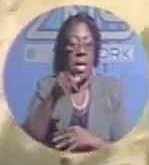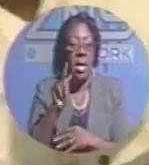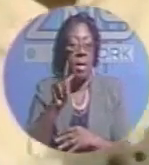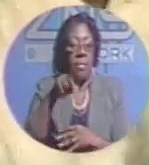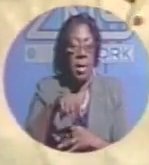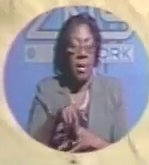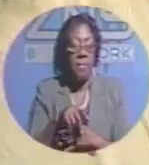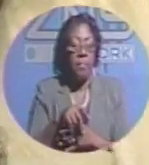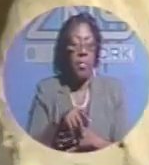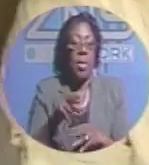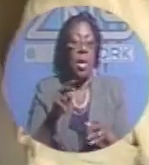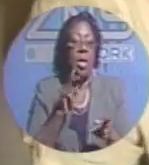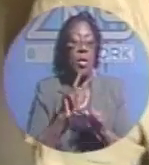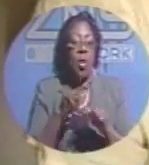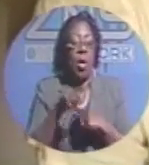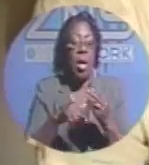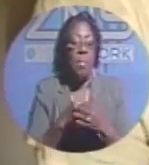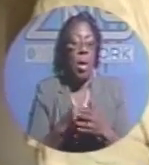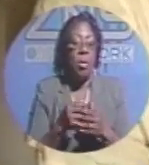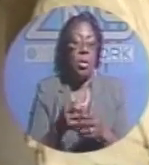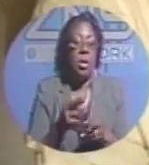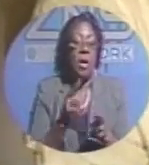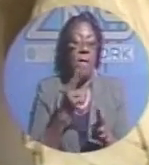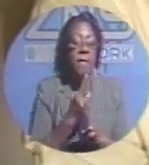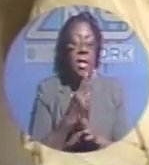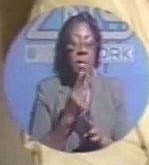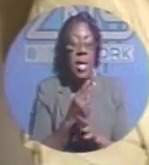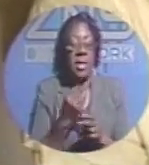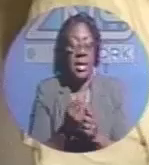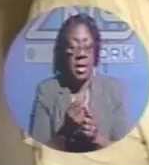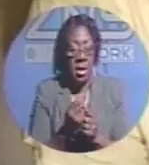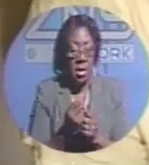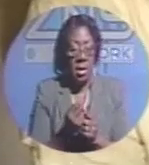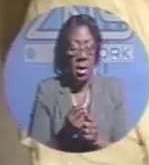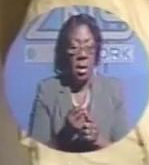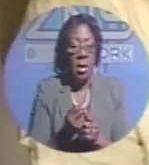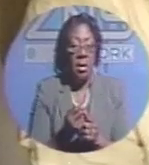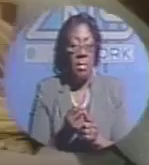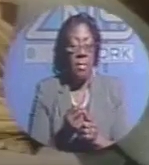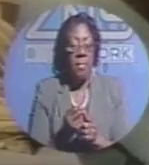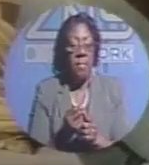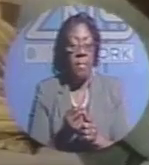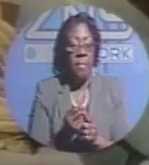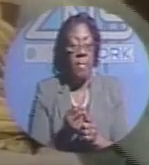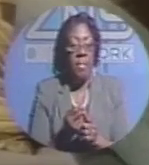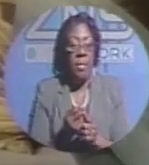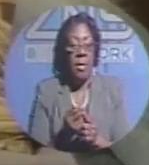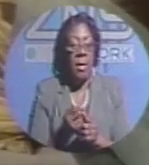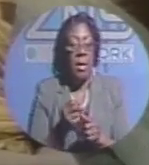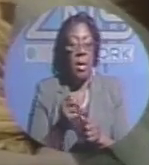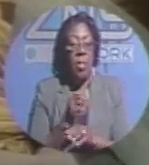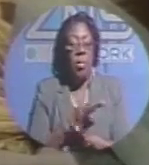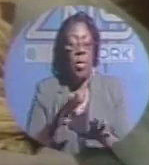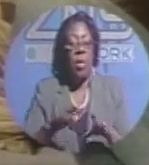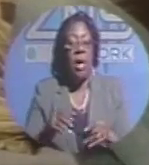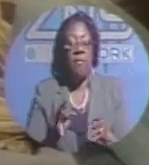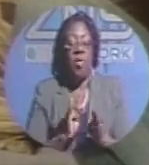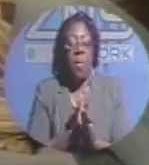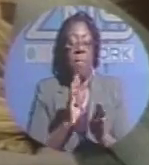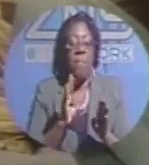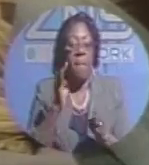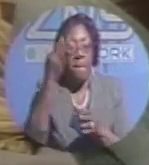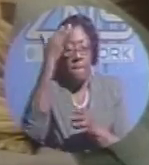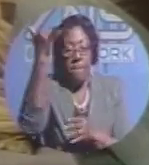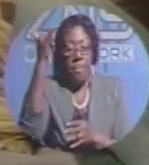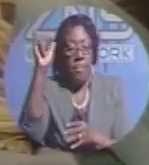of victimization and bullying tactics to get constituents to vote PLP. No bullying tactics. We don't have to do that. People know